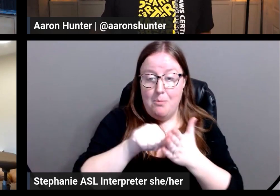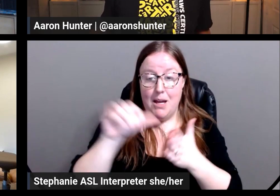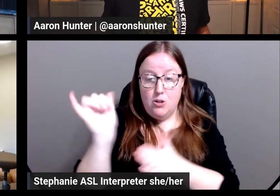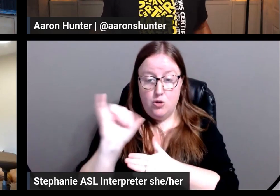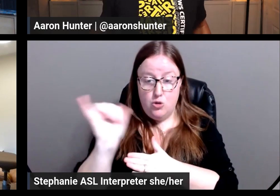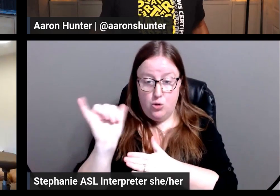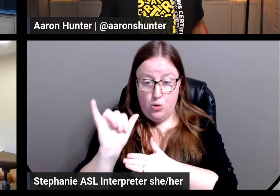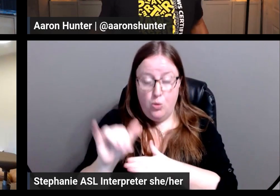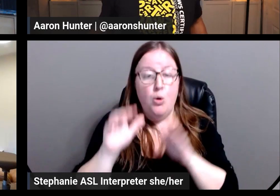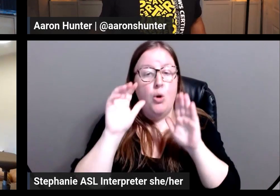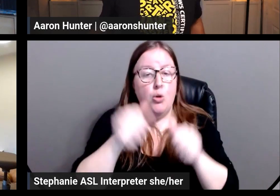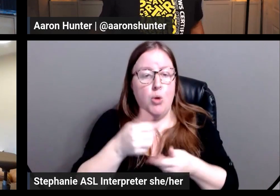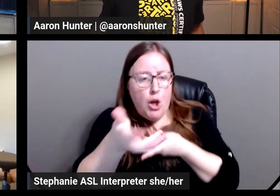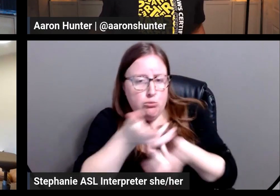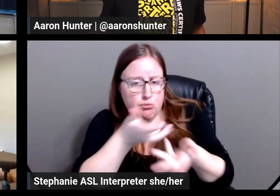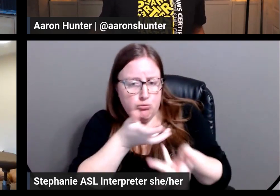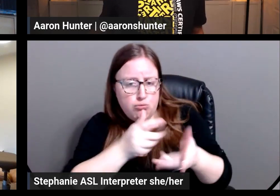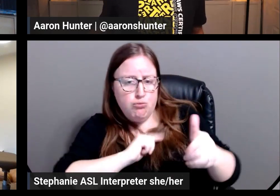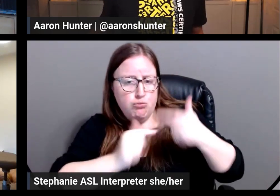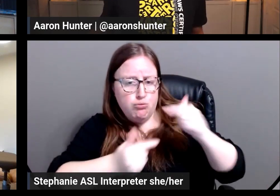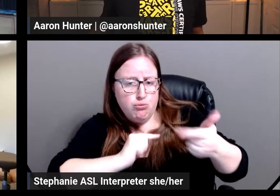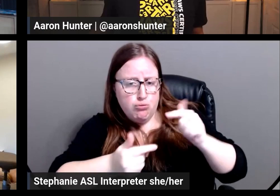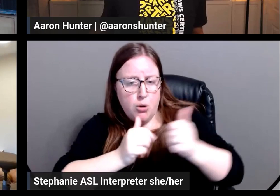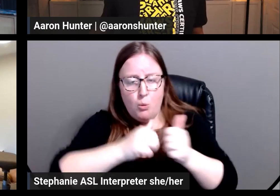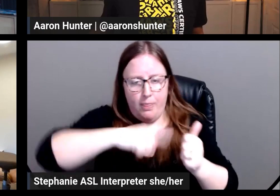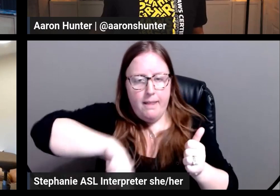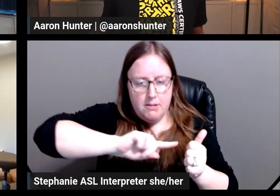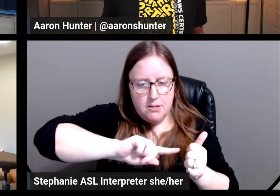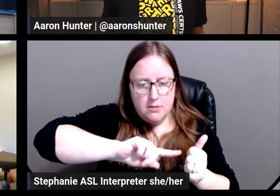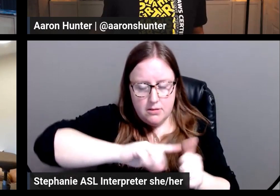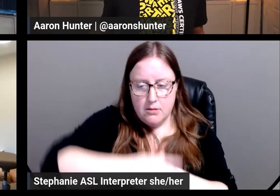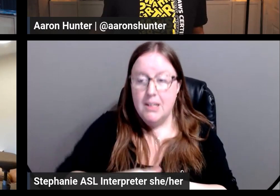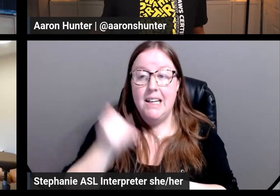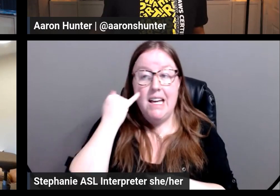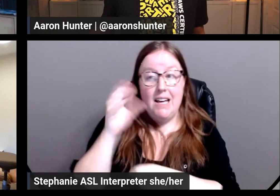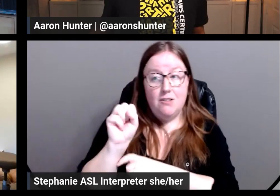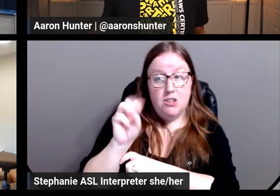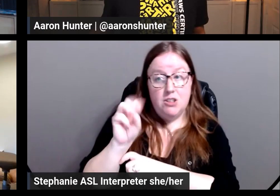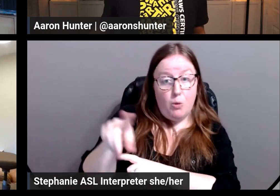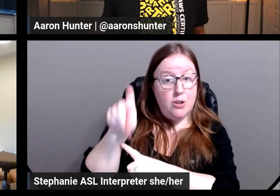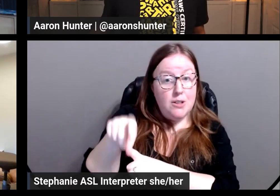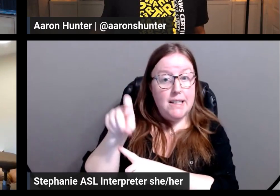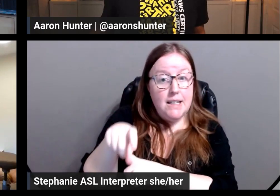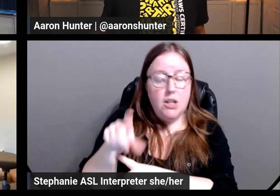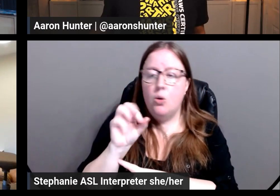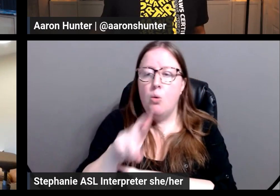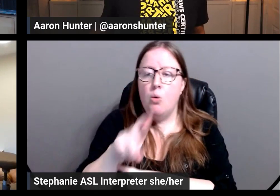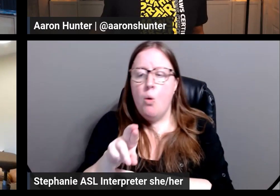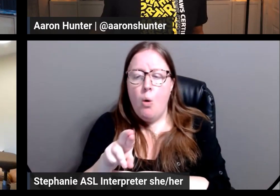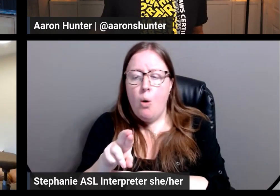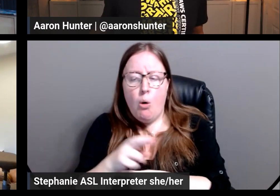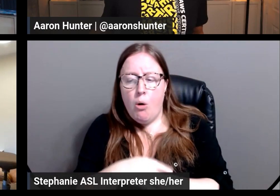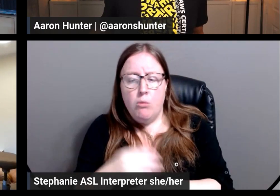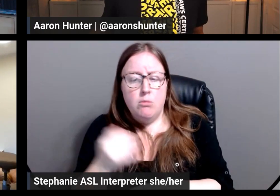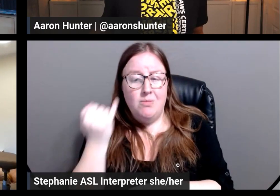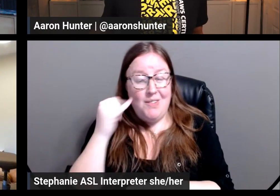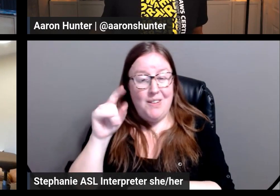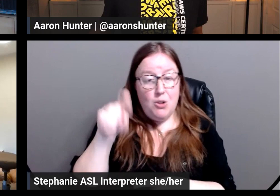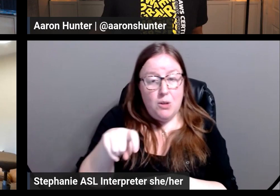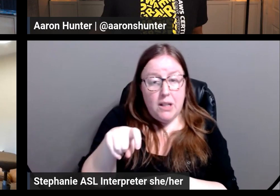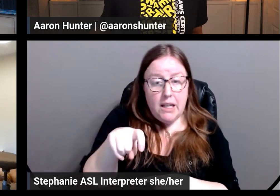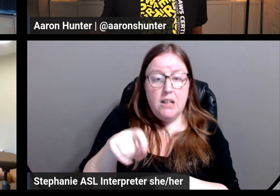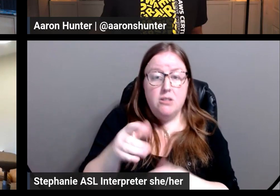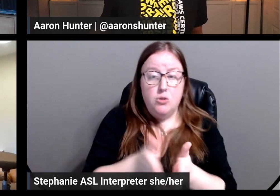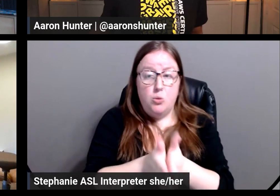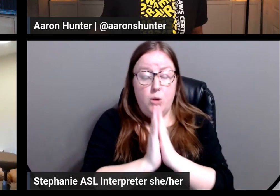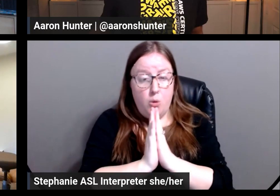you can engage with us directly, and if there is software that you need, or if you do need to make